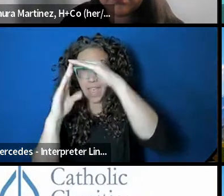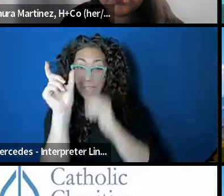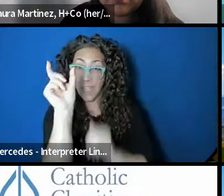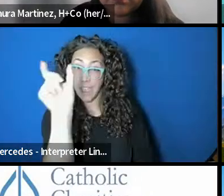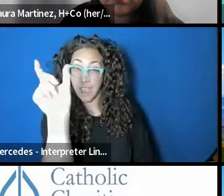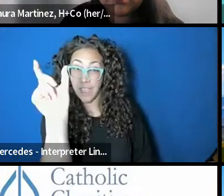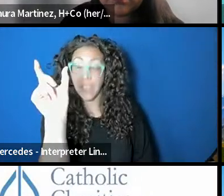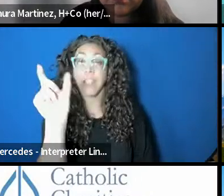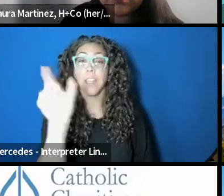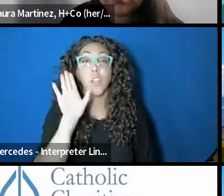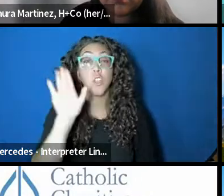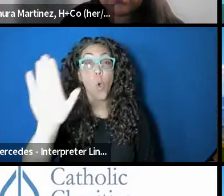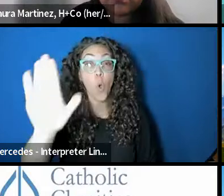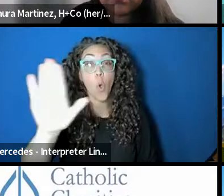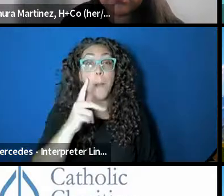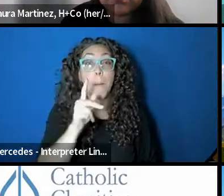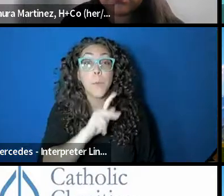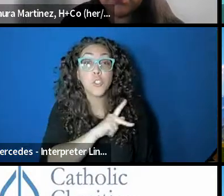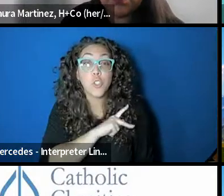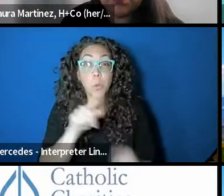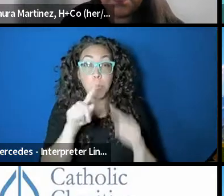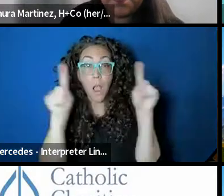black box where it says your name,